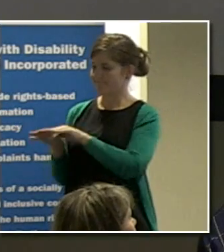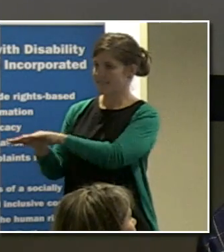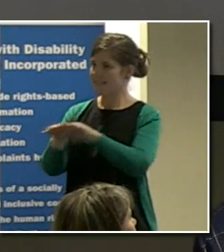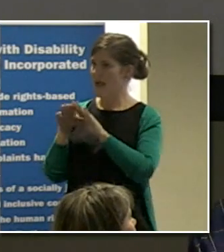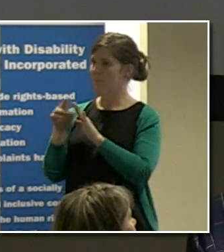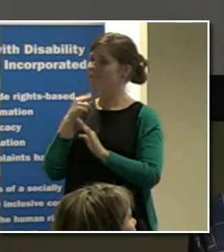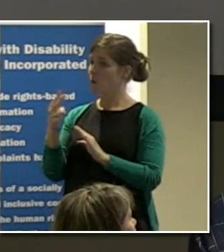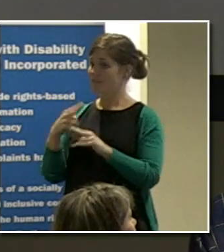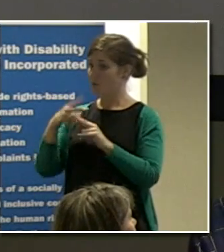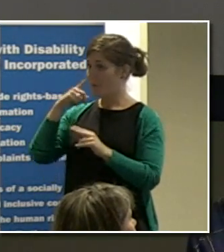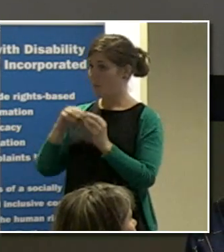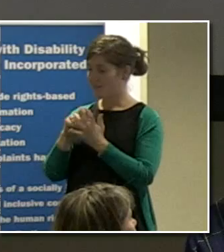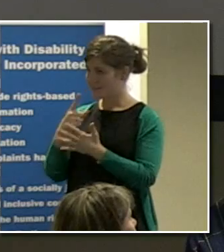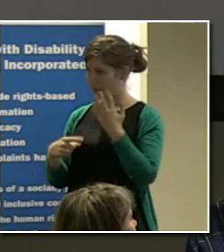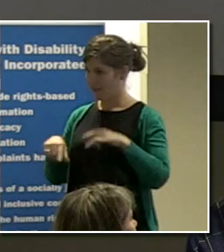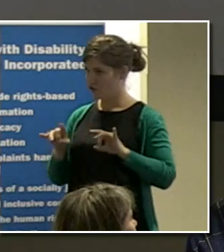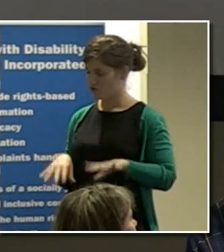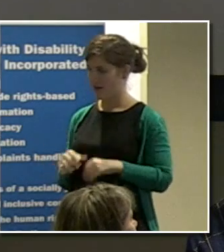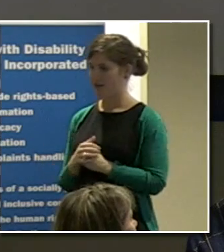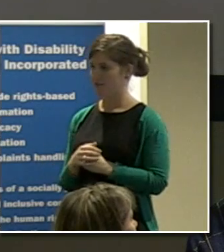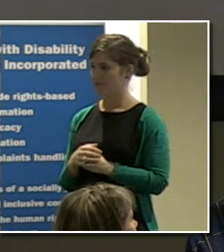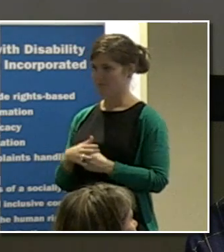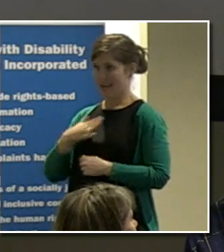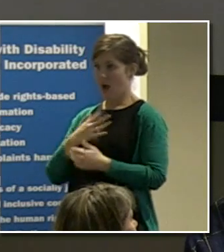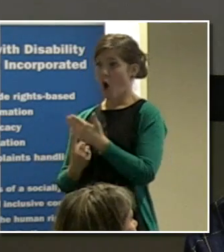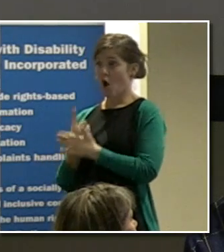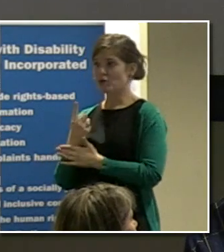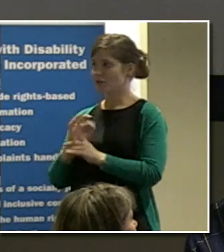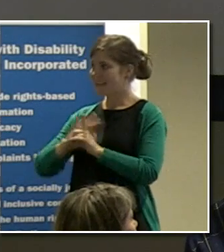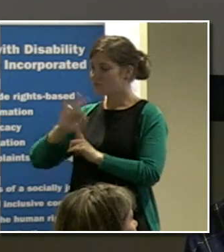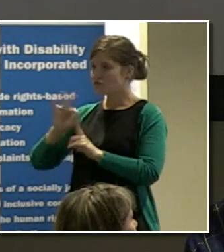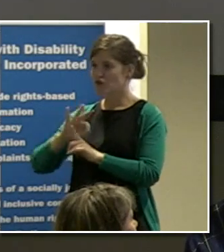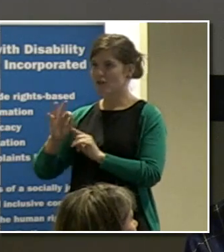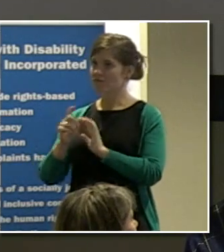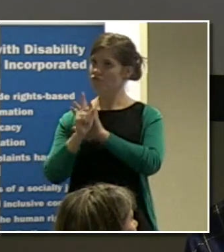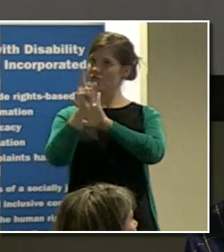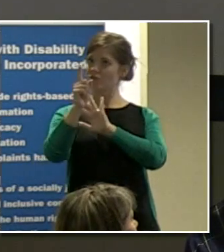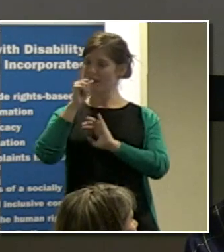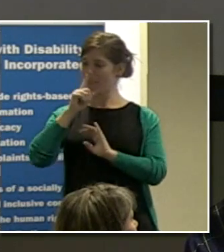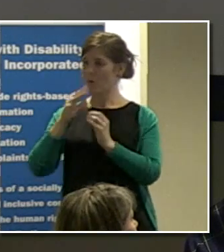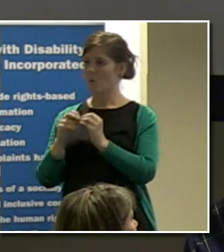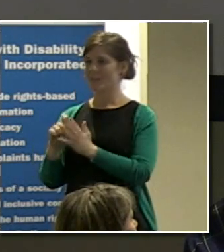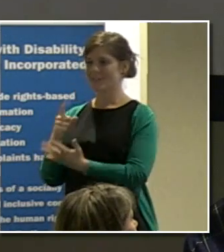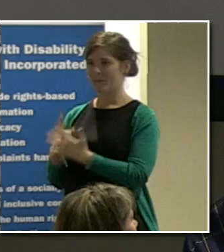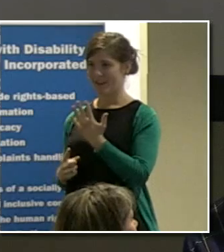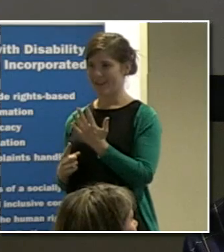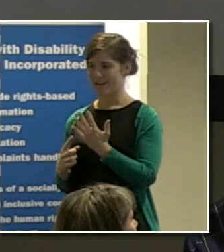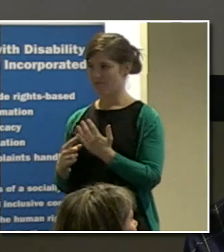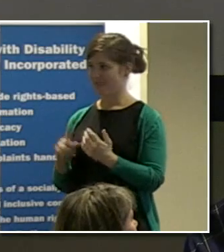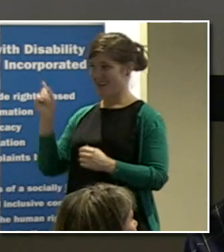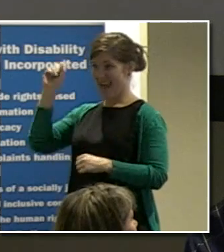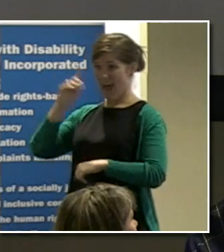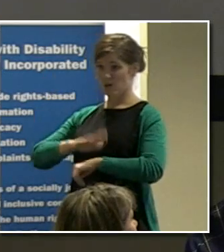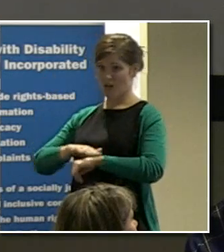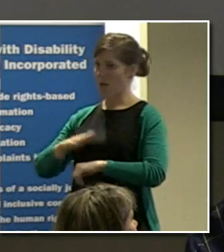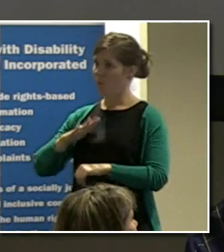in Australia. It is our opportunity to improve representation for people with disability at a time when we